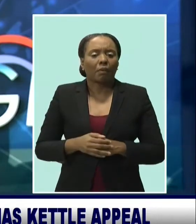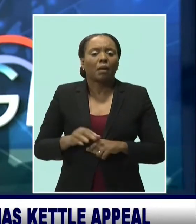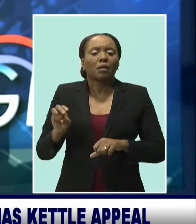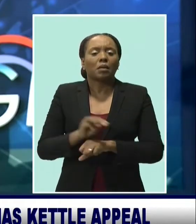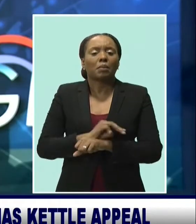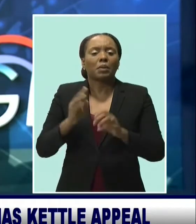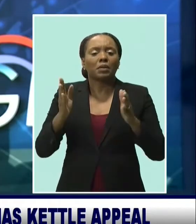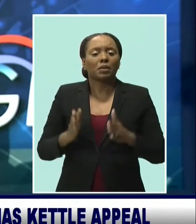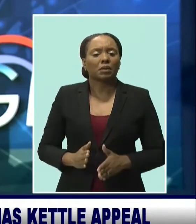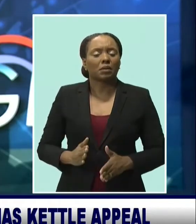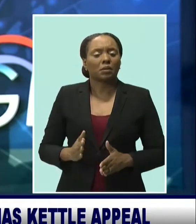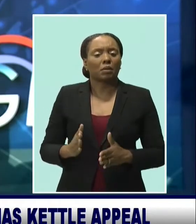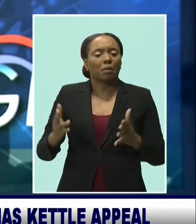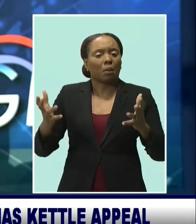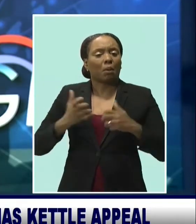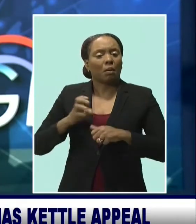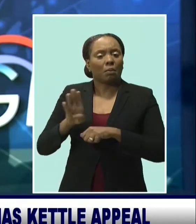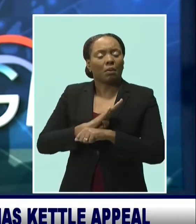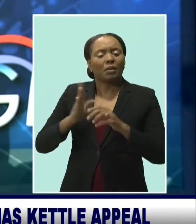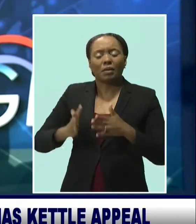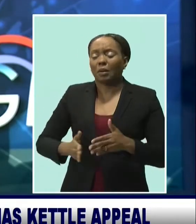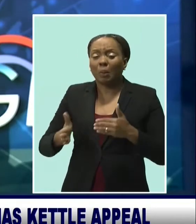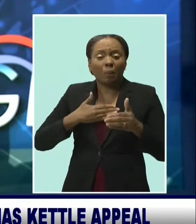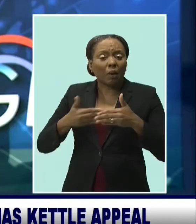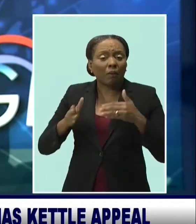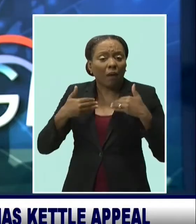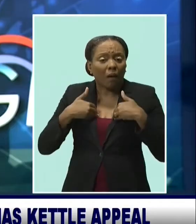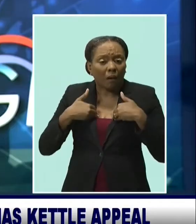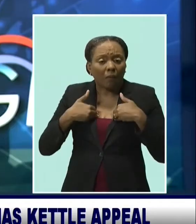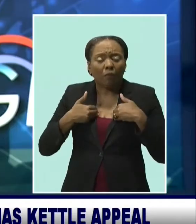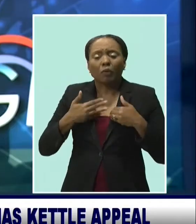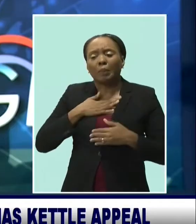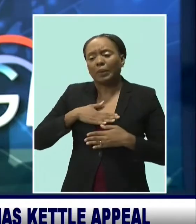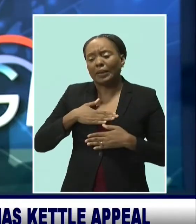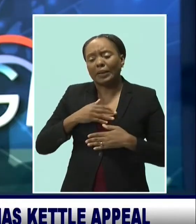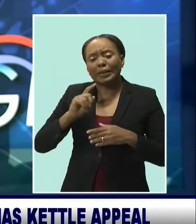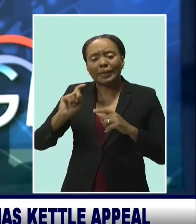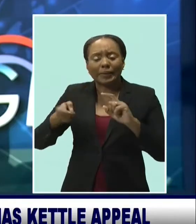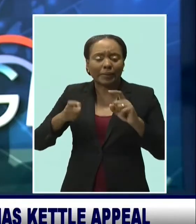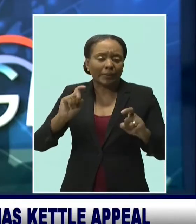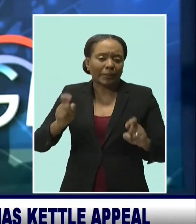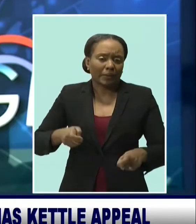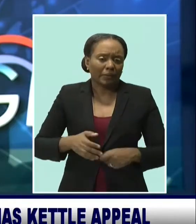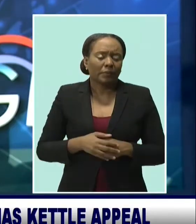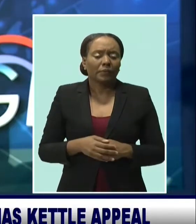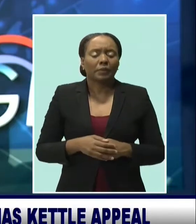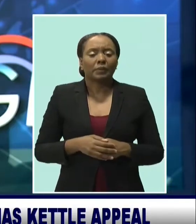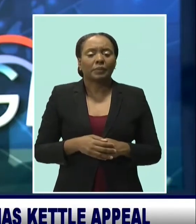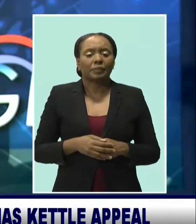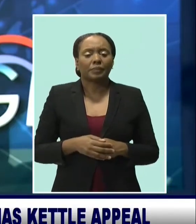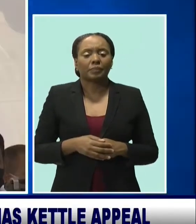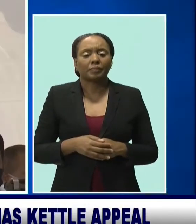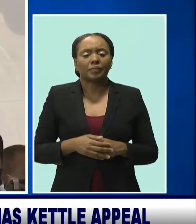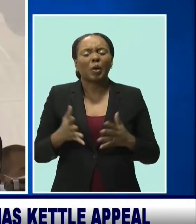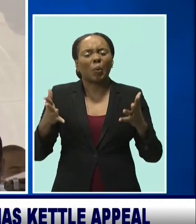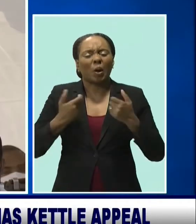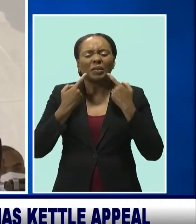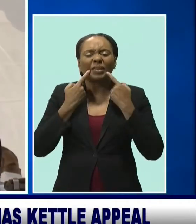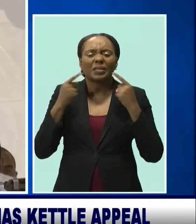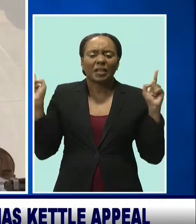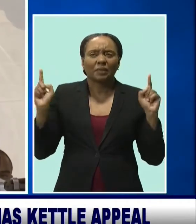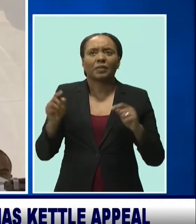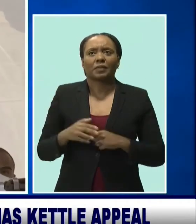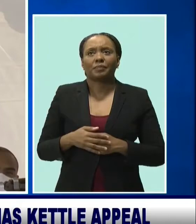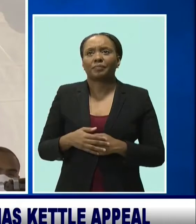wants Barbadians to contribute whatever they can to ensure the group meets its goals. I want the